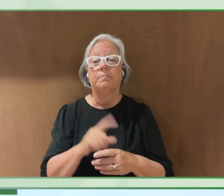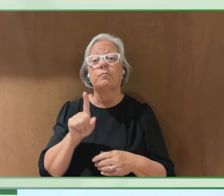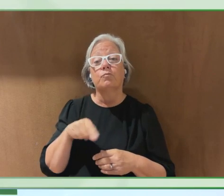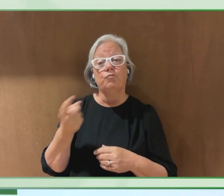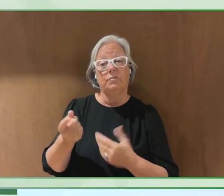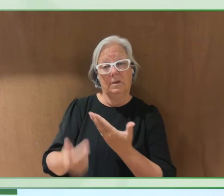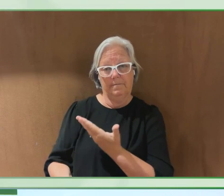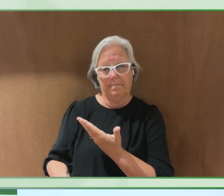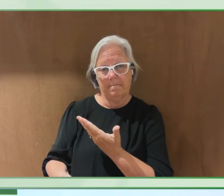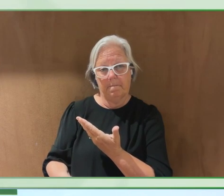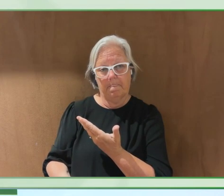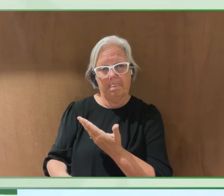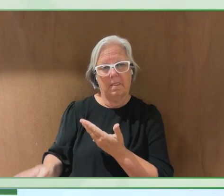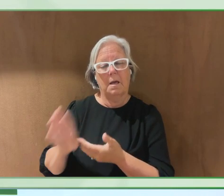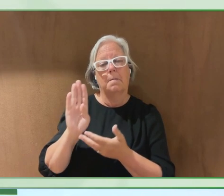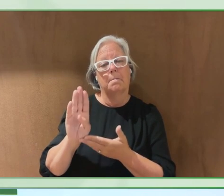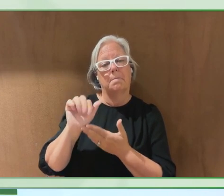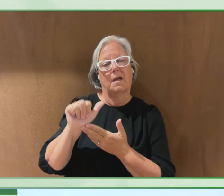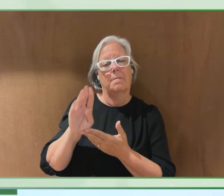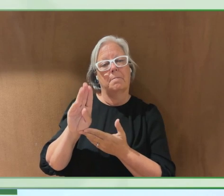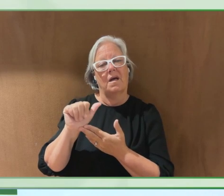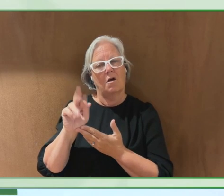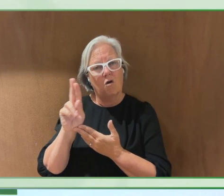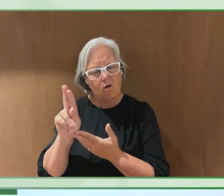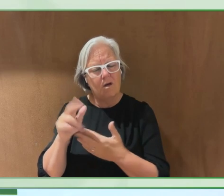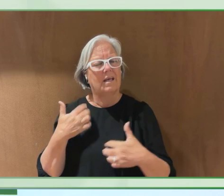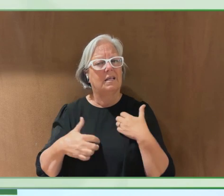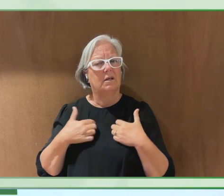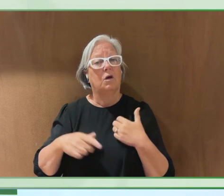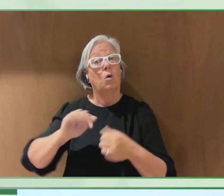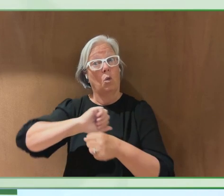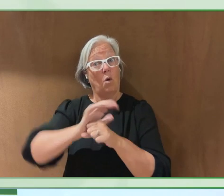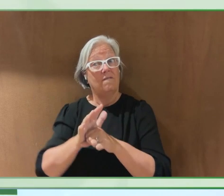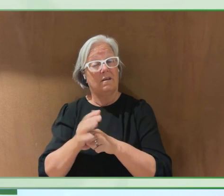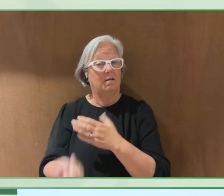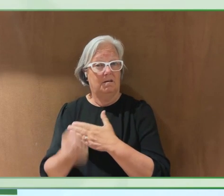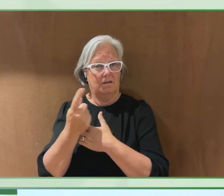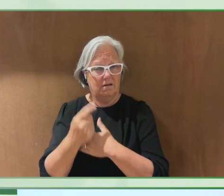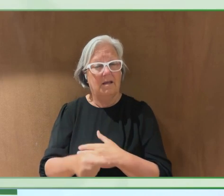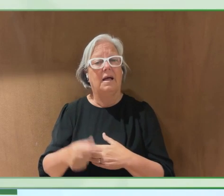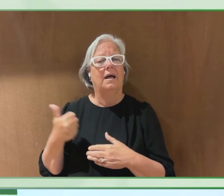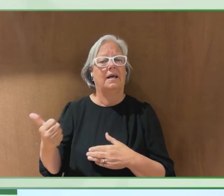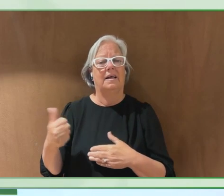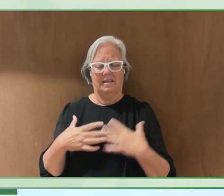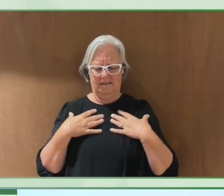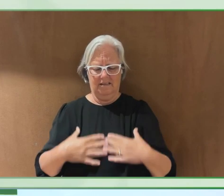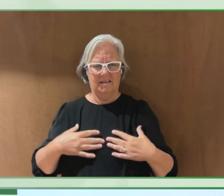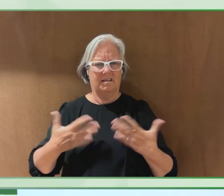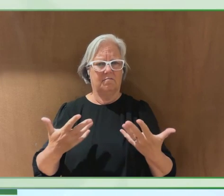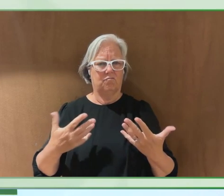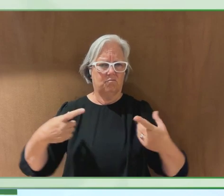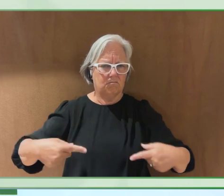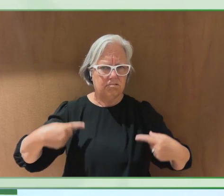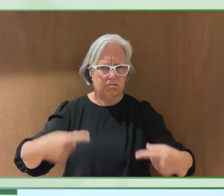Babar is another interesting story. When COVID hit, this gentleman who's physically impaired was very educated,